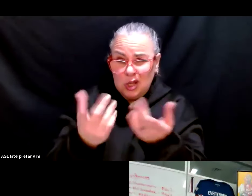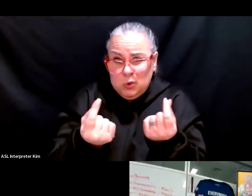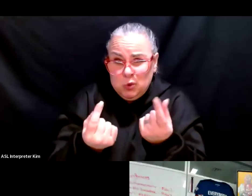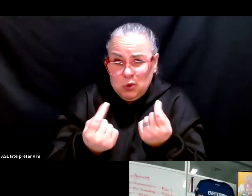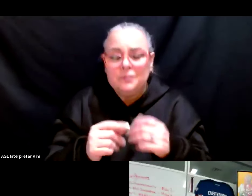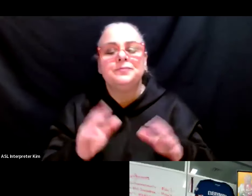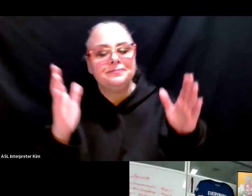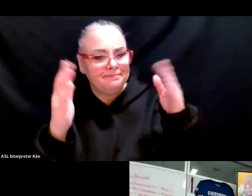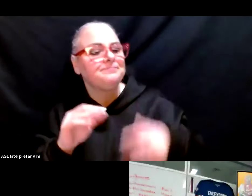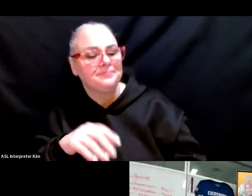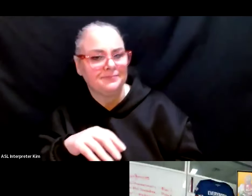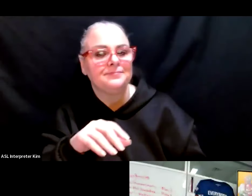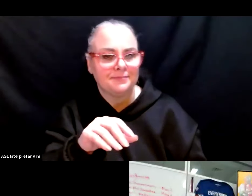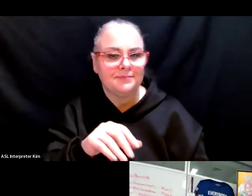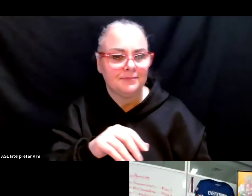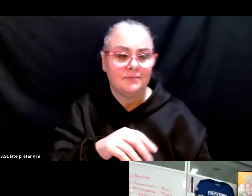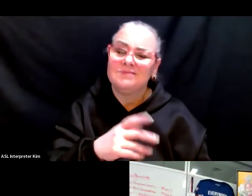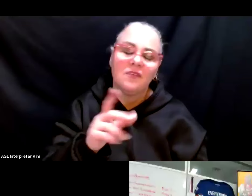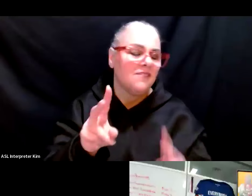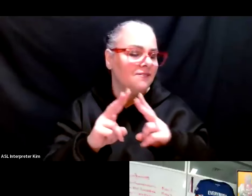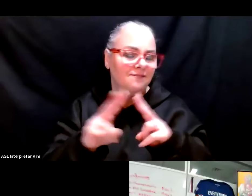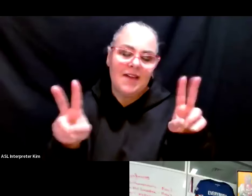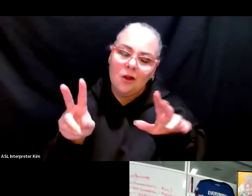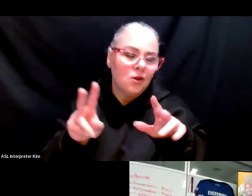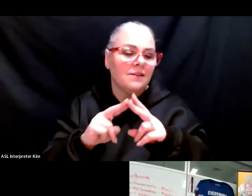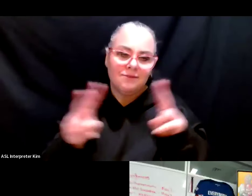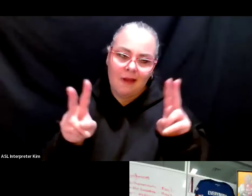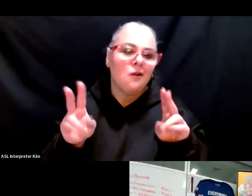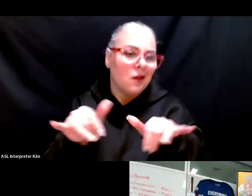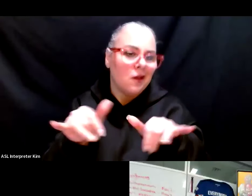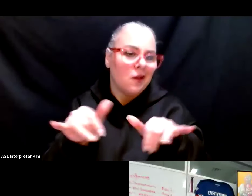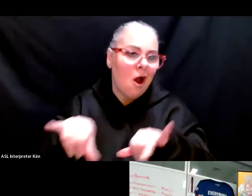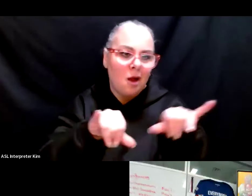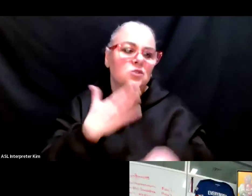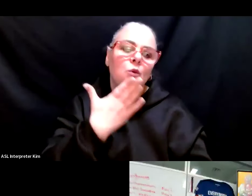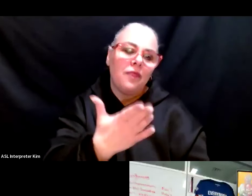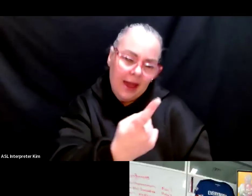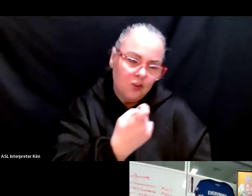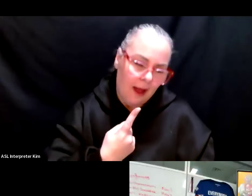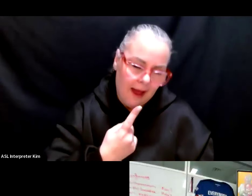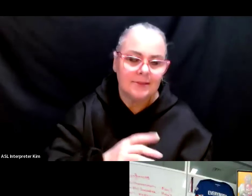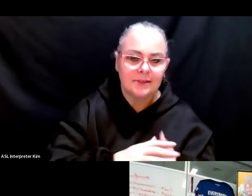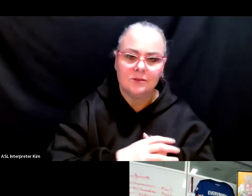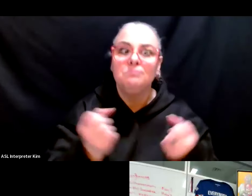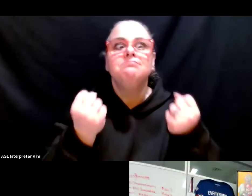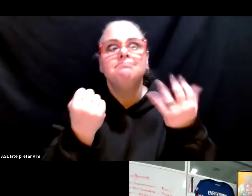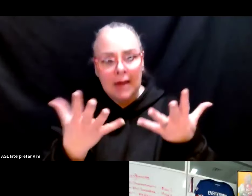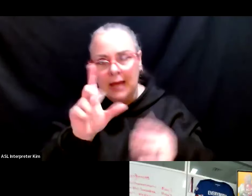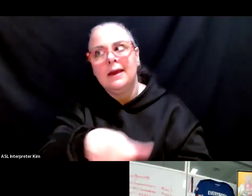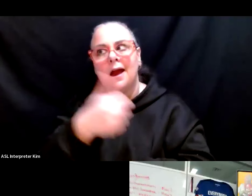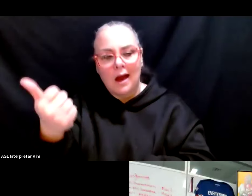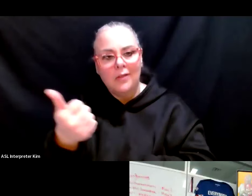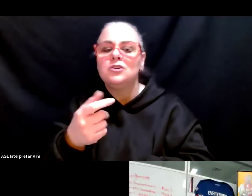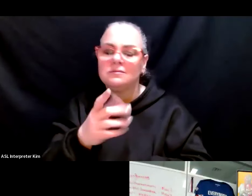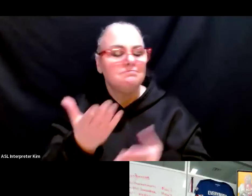Yeah, so this is not uncommon. And one, Sonia, thank you for asking your question because many others here